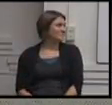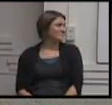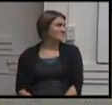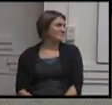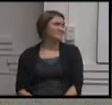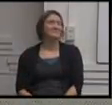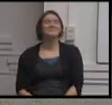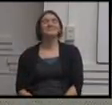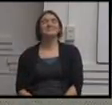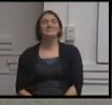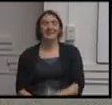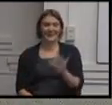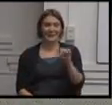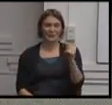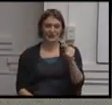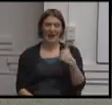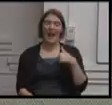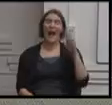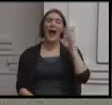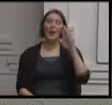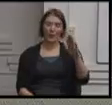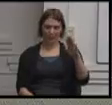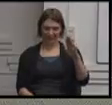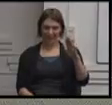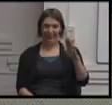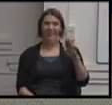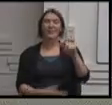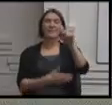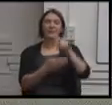and I'll consult as necessary